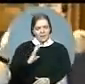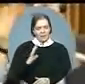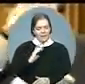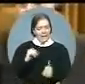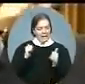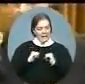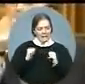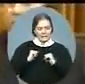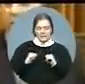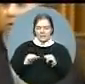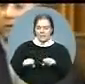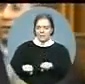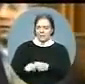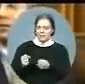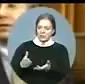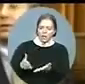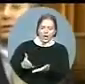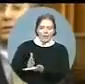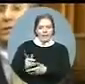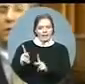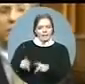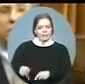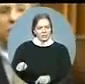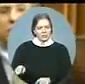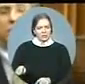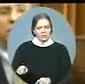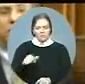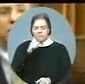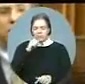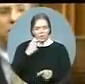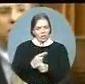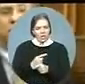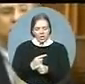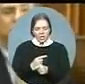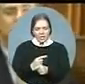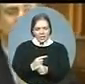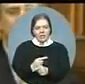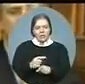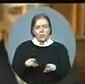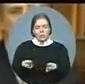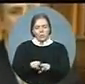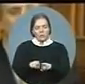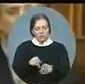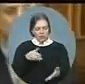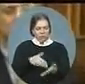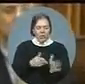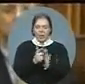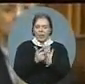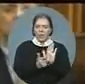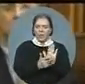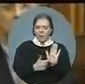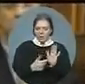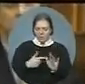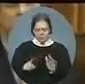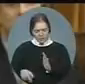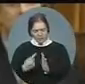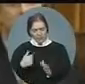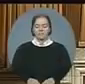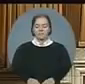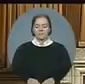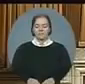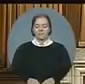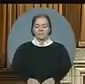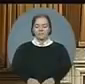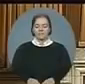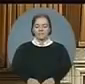and ethically wrong, but it was against the law. Again, I asked the Prime Minister, what was he thinking?